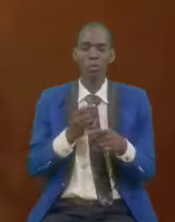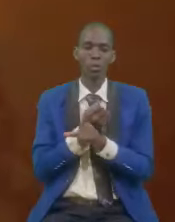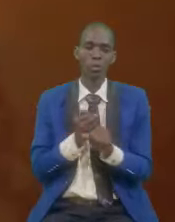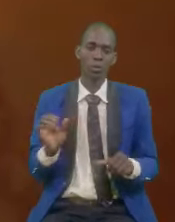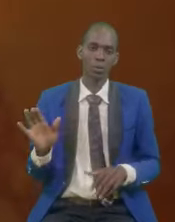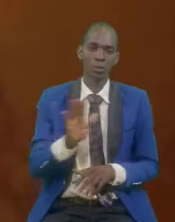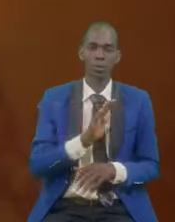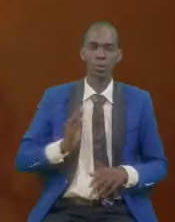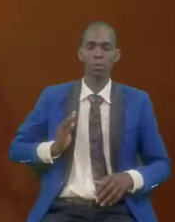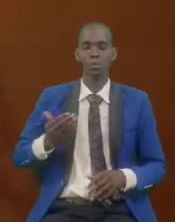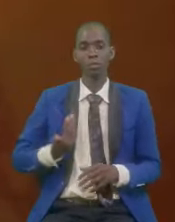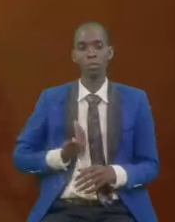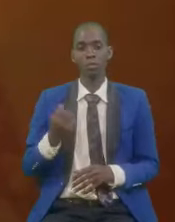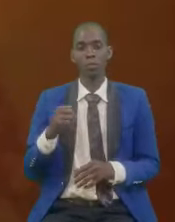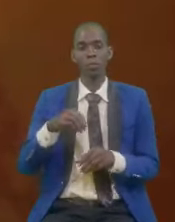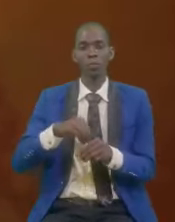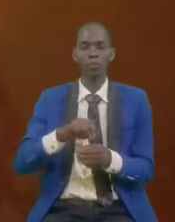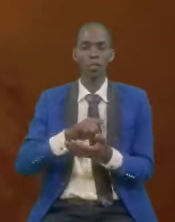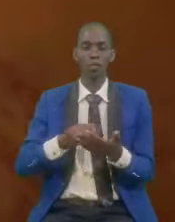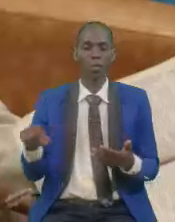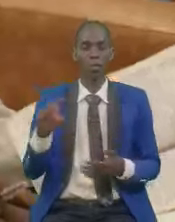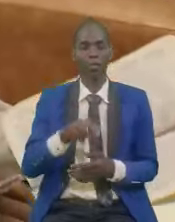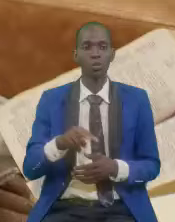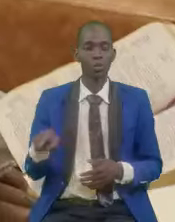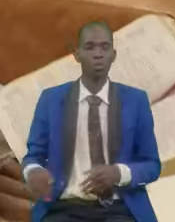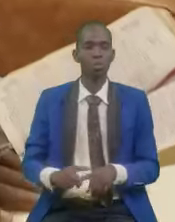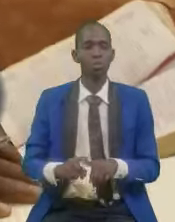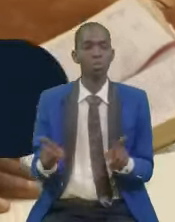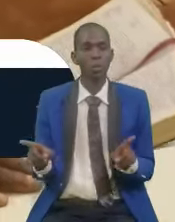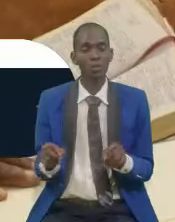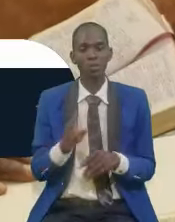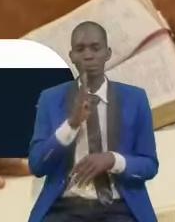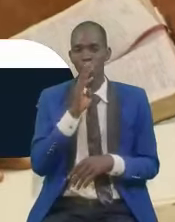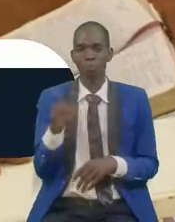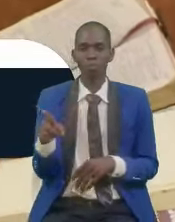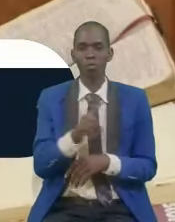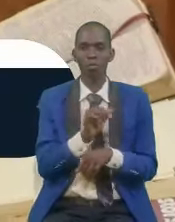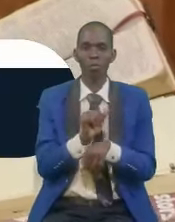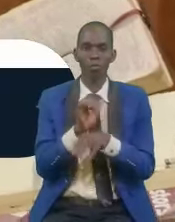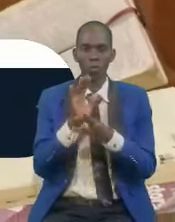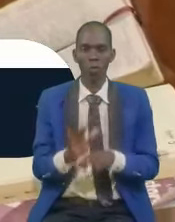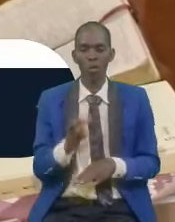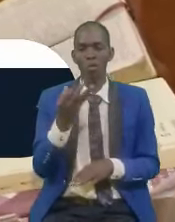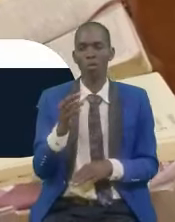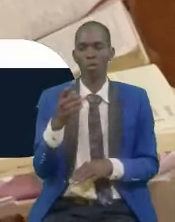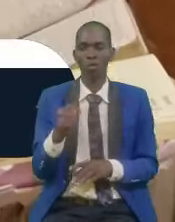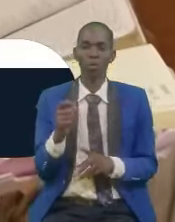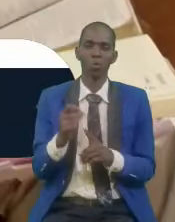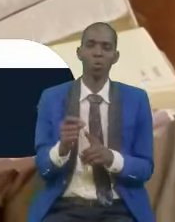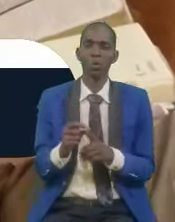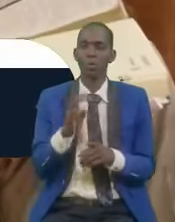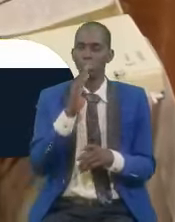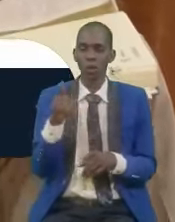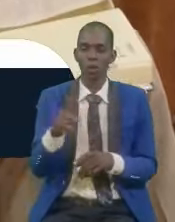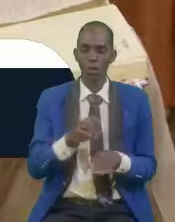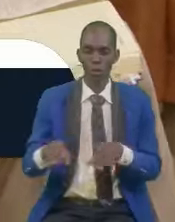in verse 22, it says, but be ye doers of the word. Not just